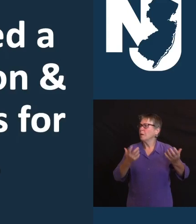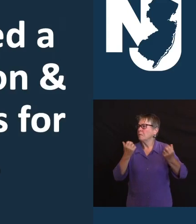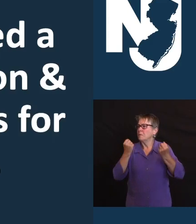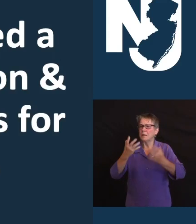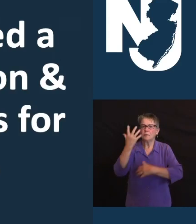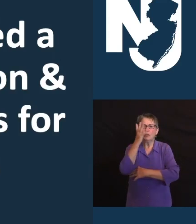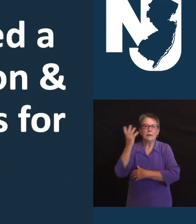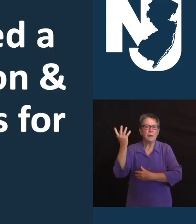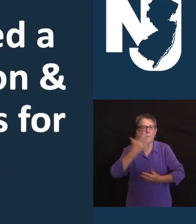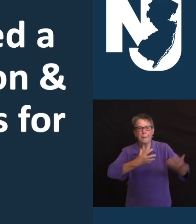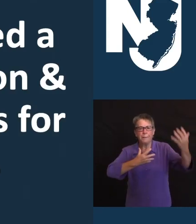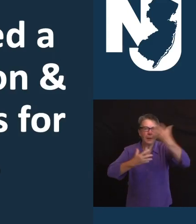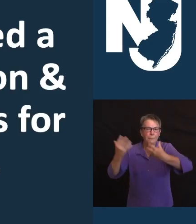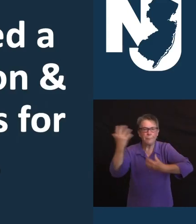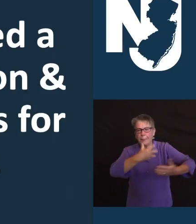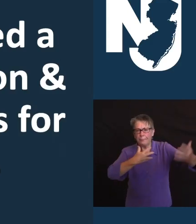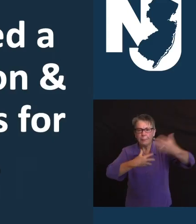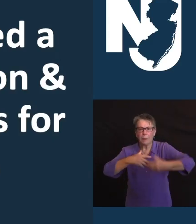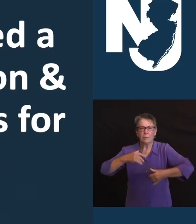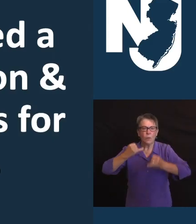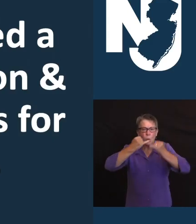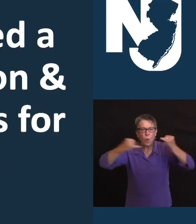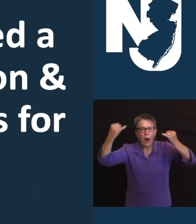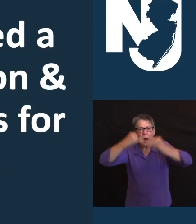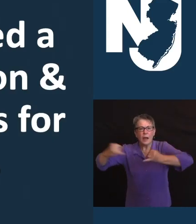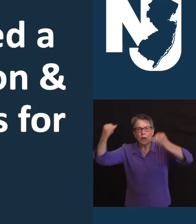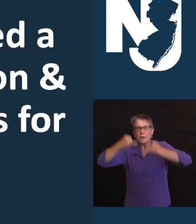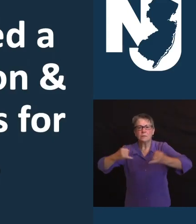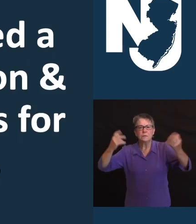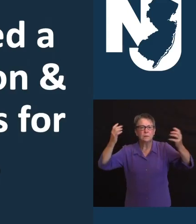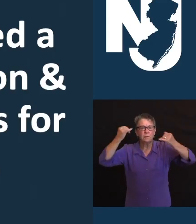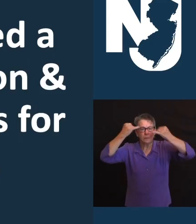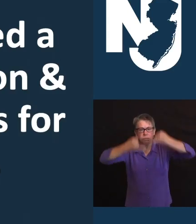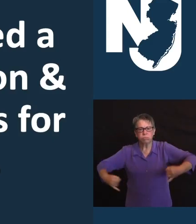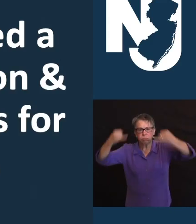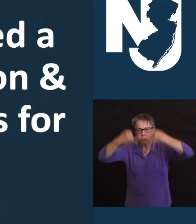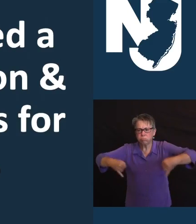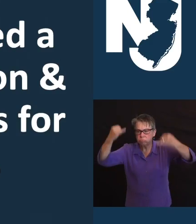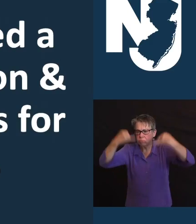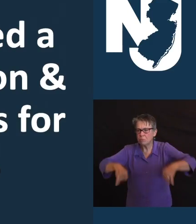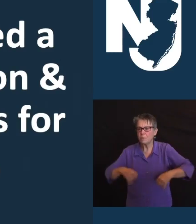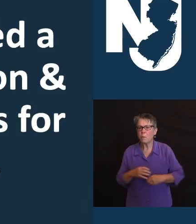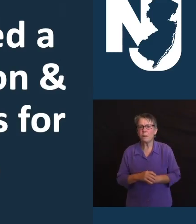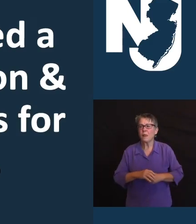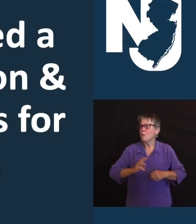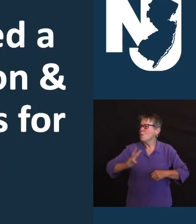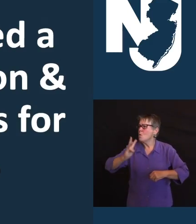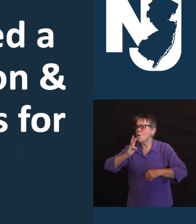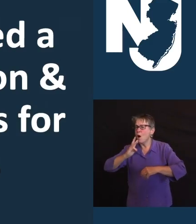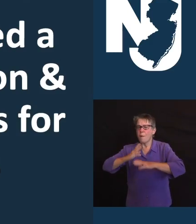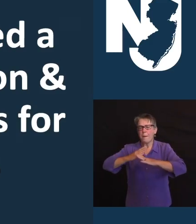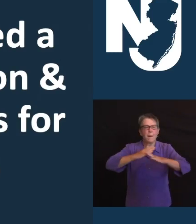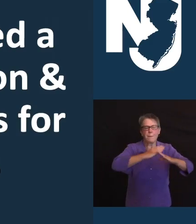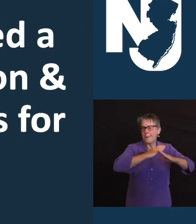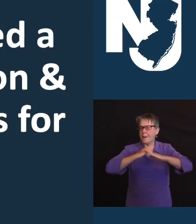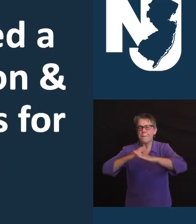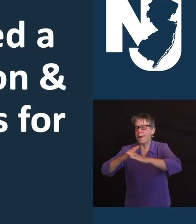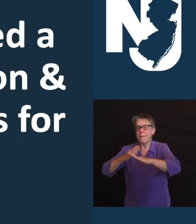alternate power, among other problems. Because of the amount of storm damage, the state had to open